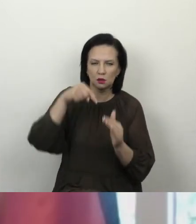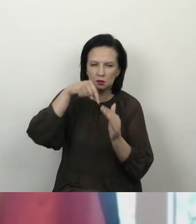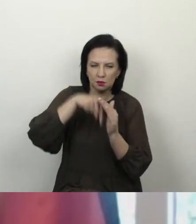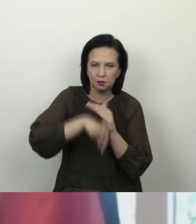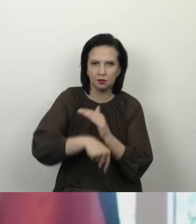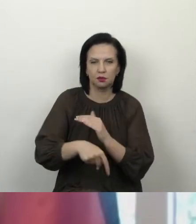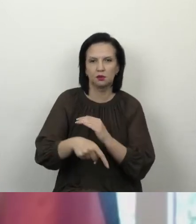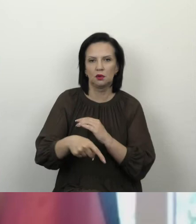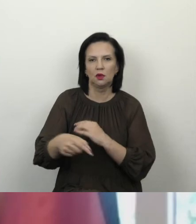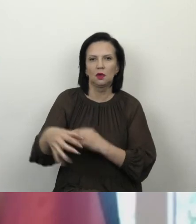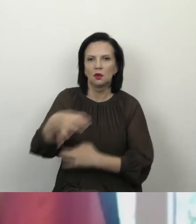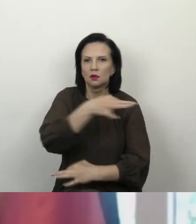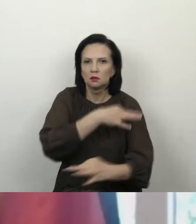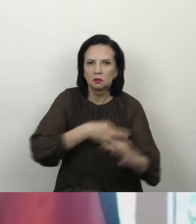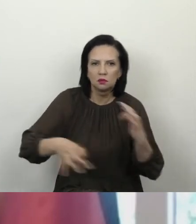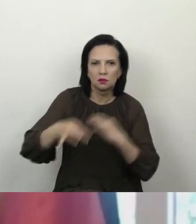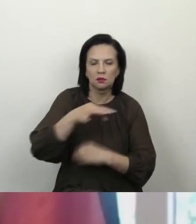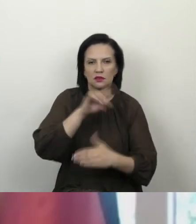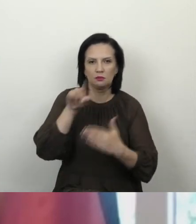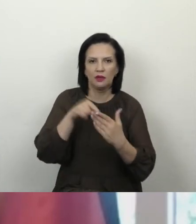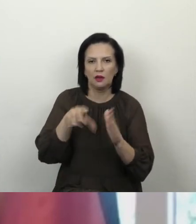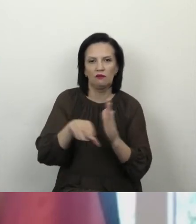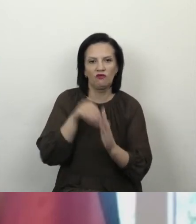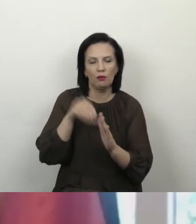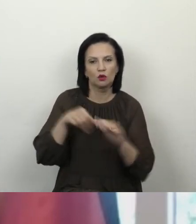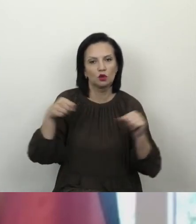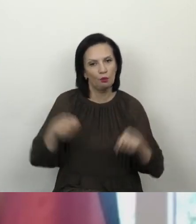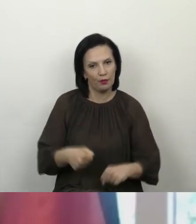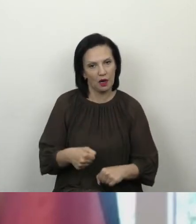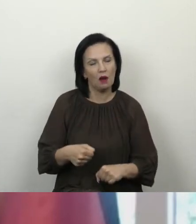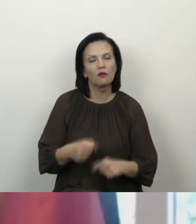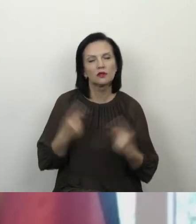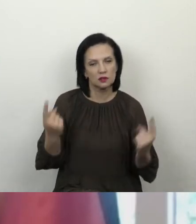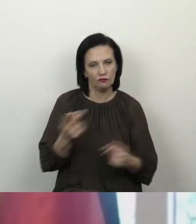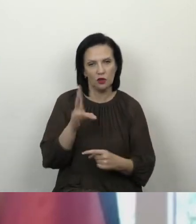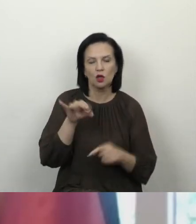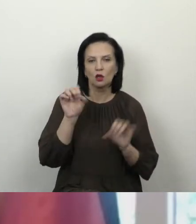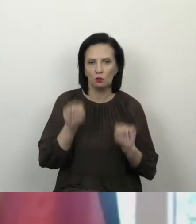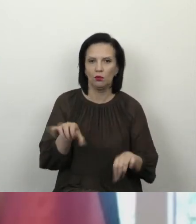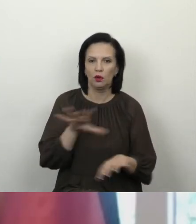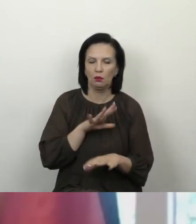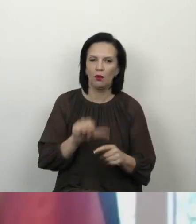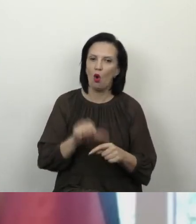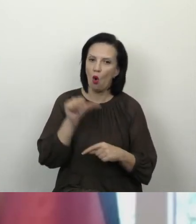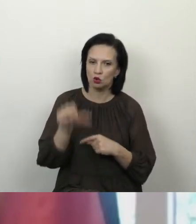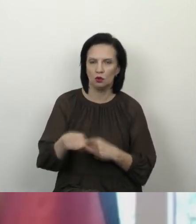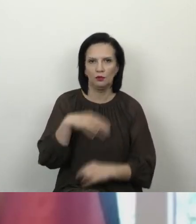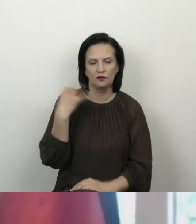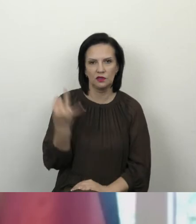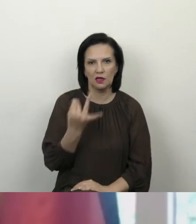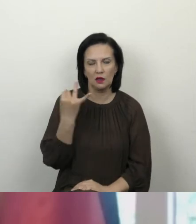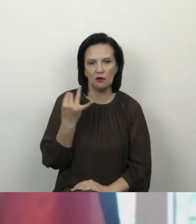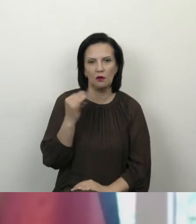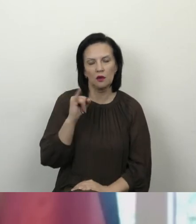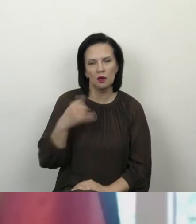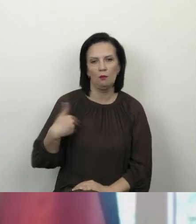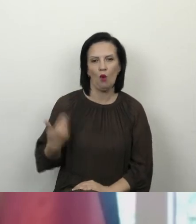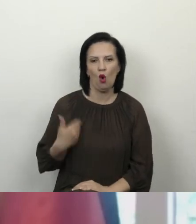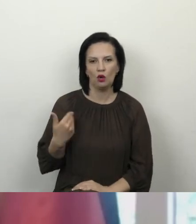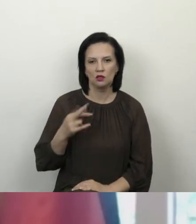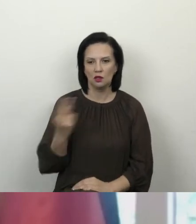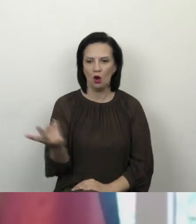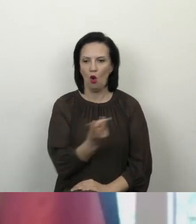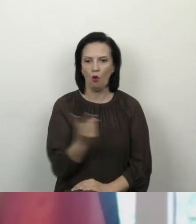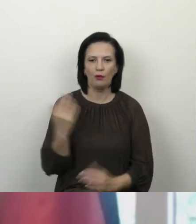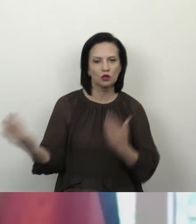law issues would certainly be particularly exciting and profitable for both sides. As far